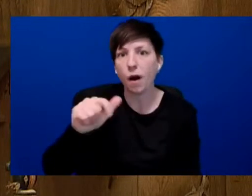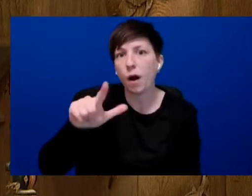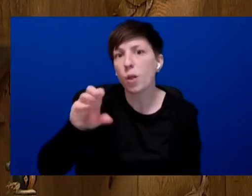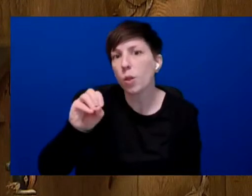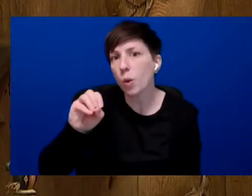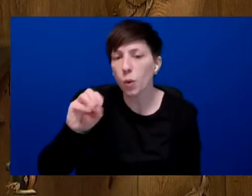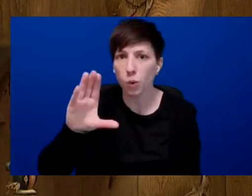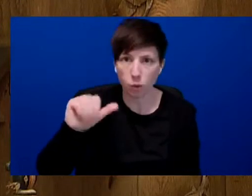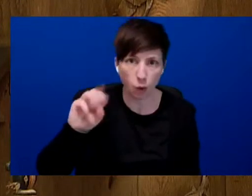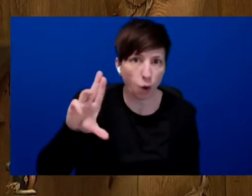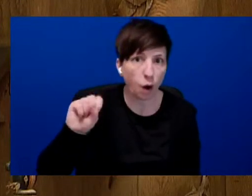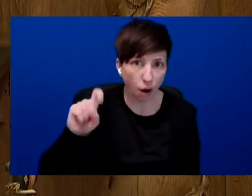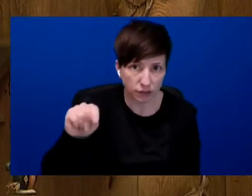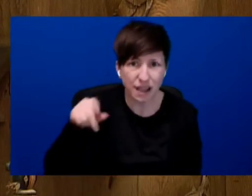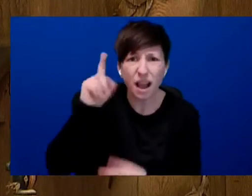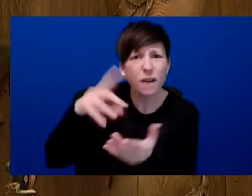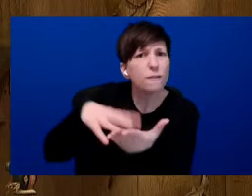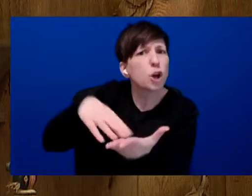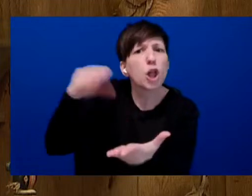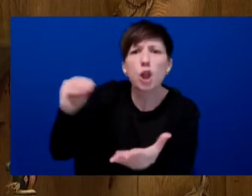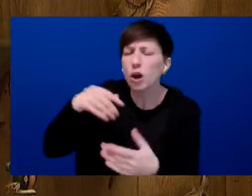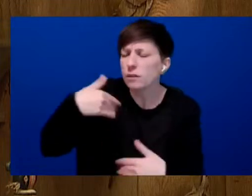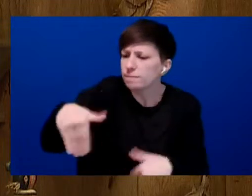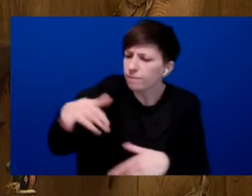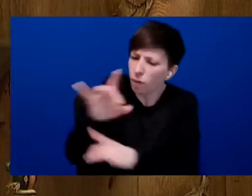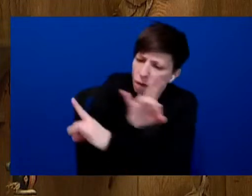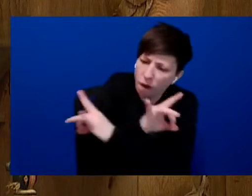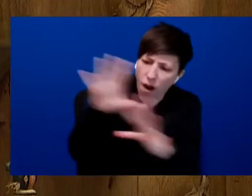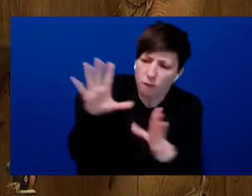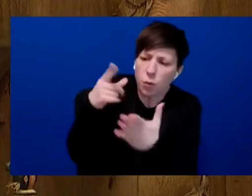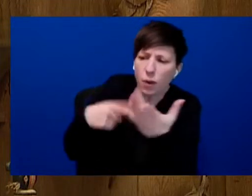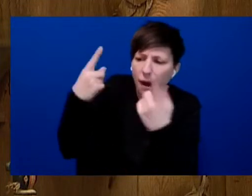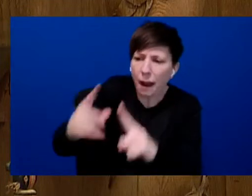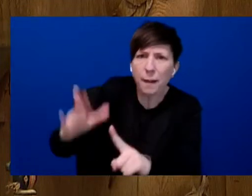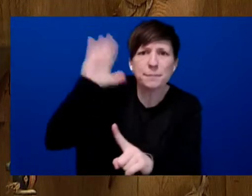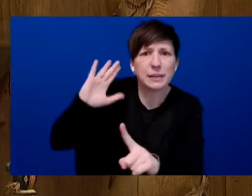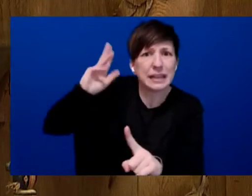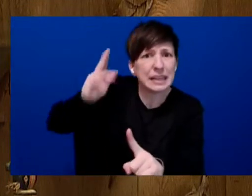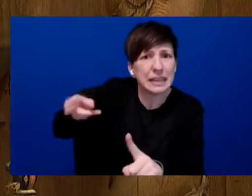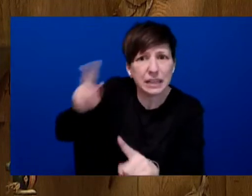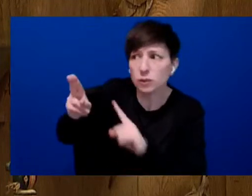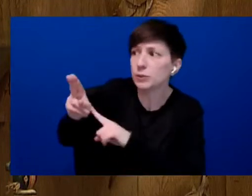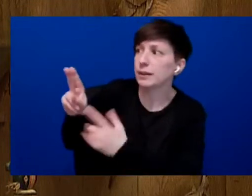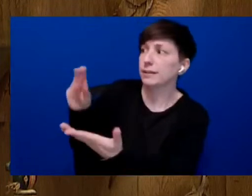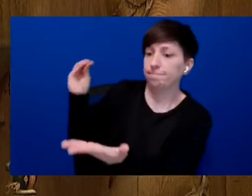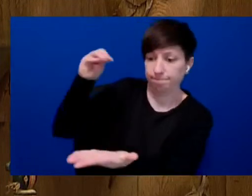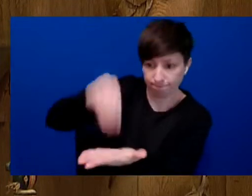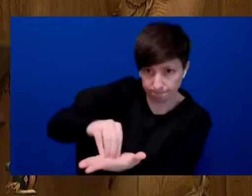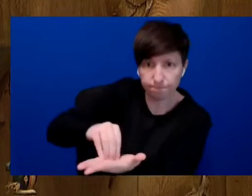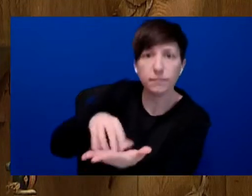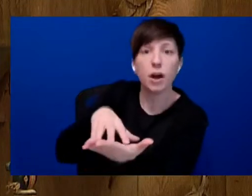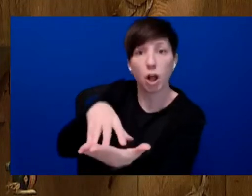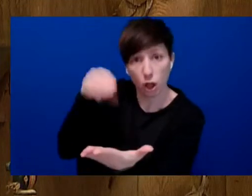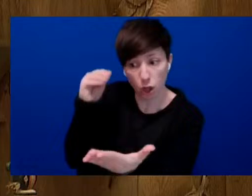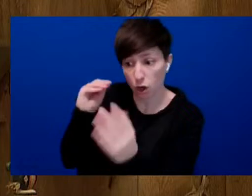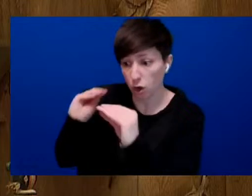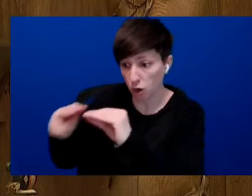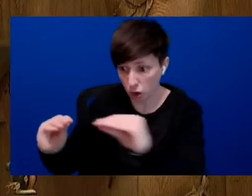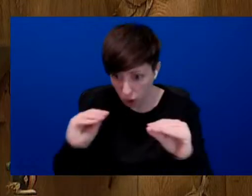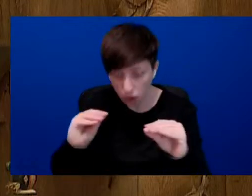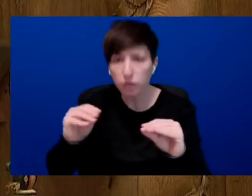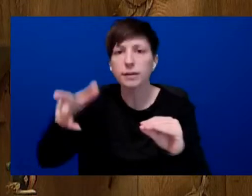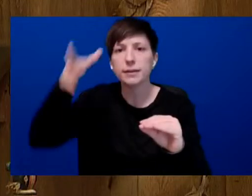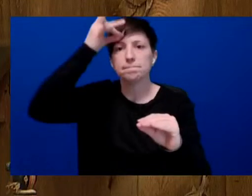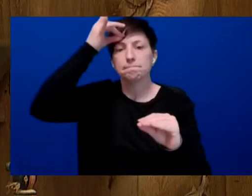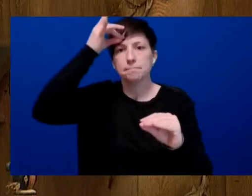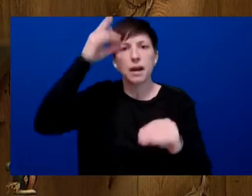with learning from the darkest parts of our history so the same horrors are never repeated. Keeping our kids safe and